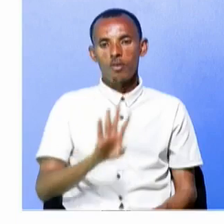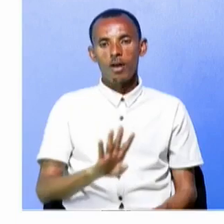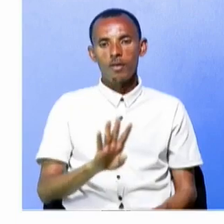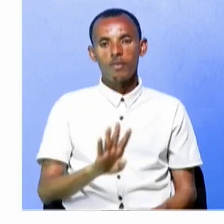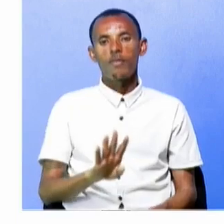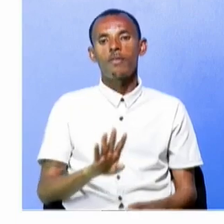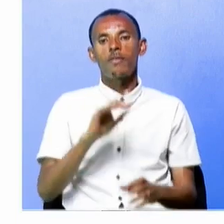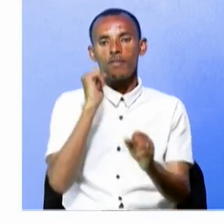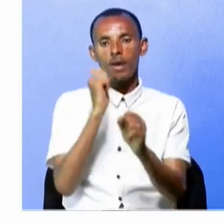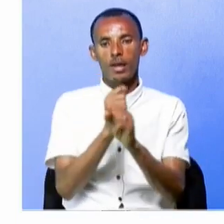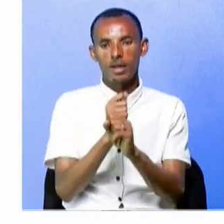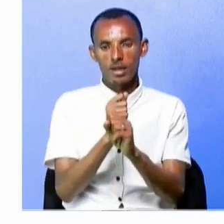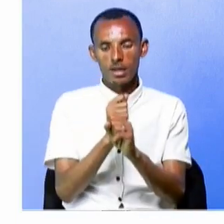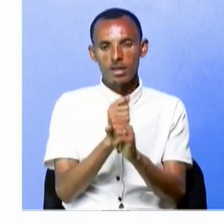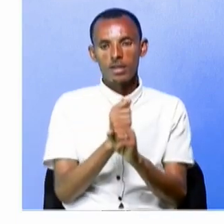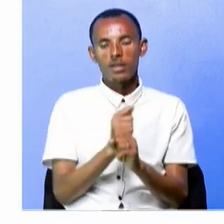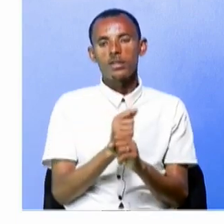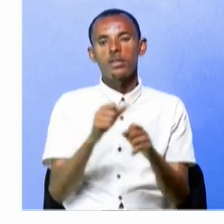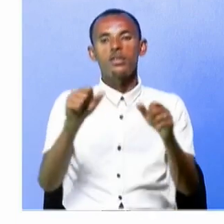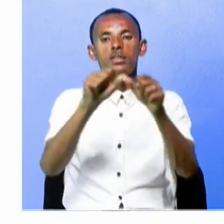ratio of